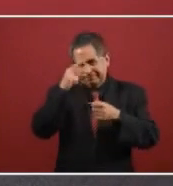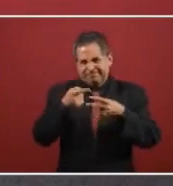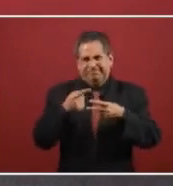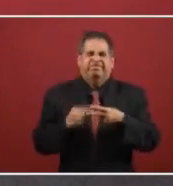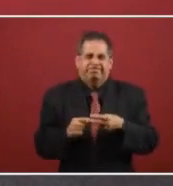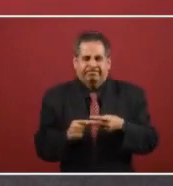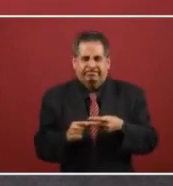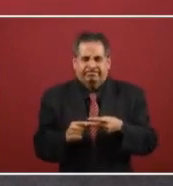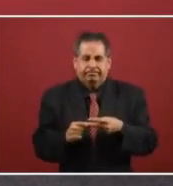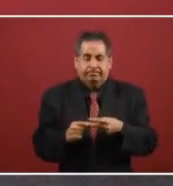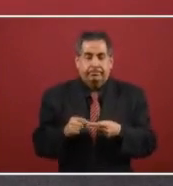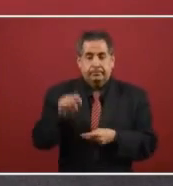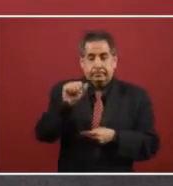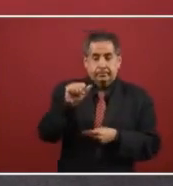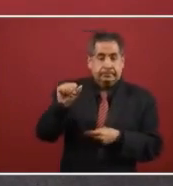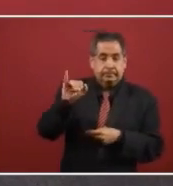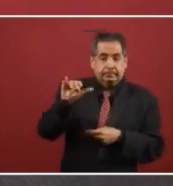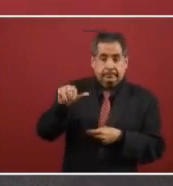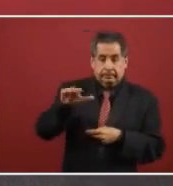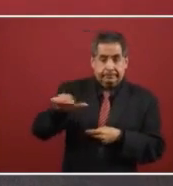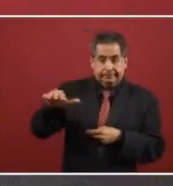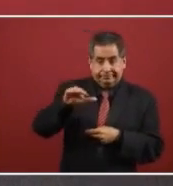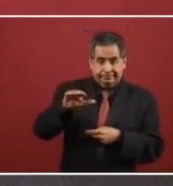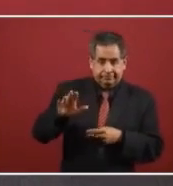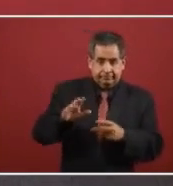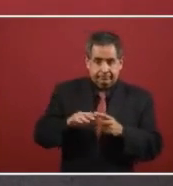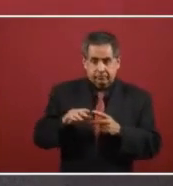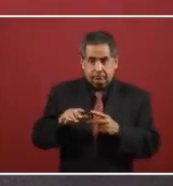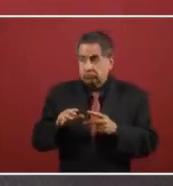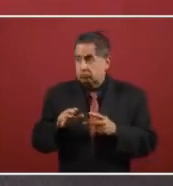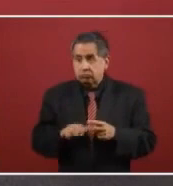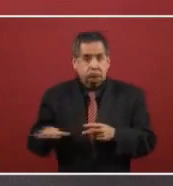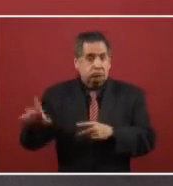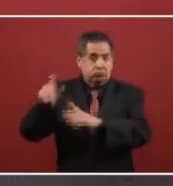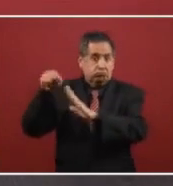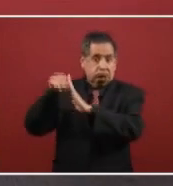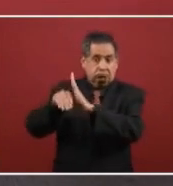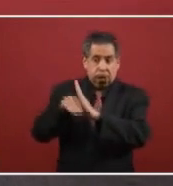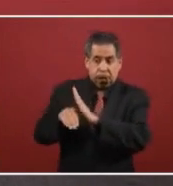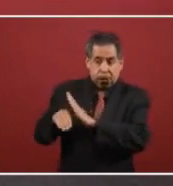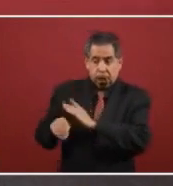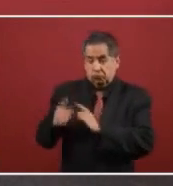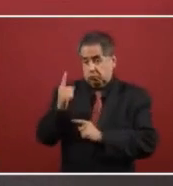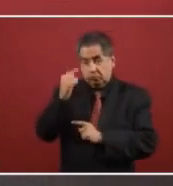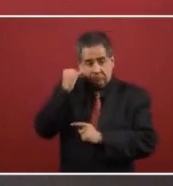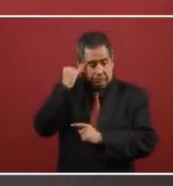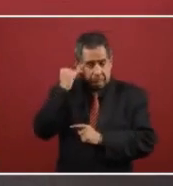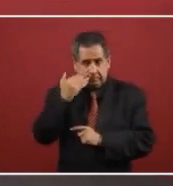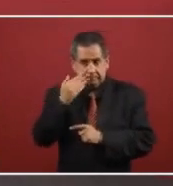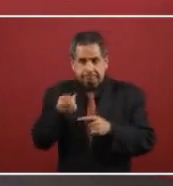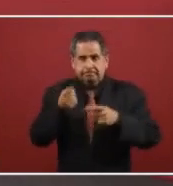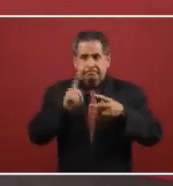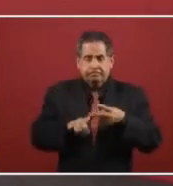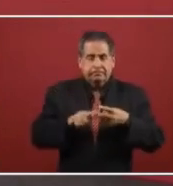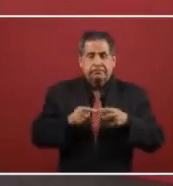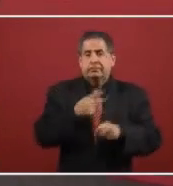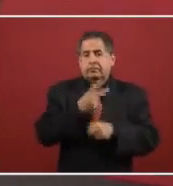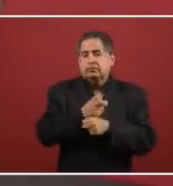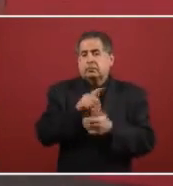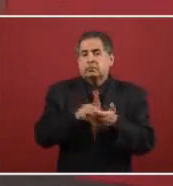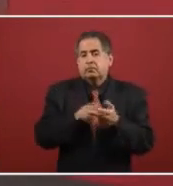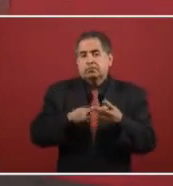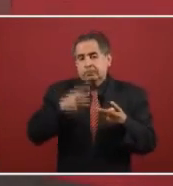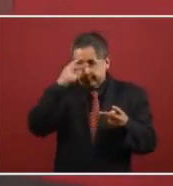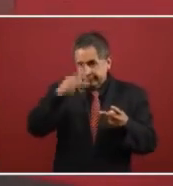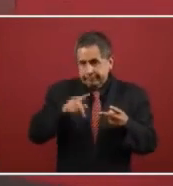stronger. En Asia solo esa moneda. Todo lo demás. But se cayó. everything else went lower. Quedamos nosotros en segundo. So now